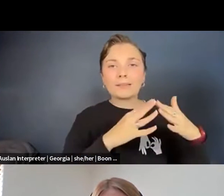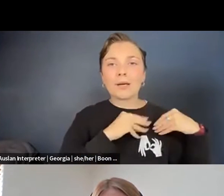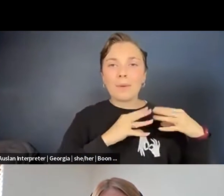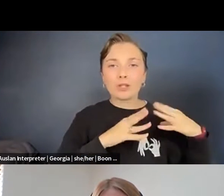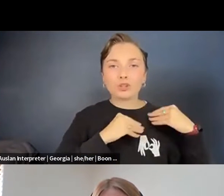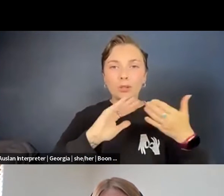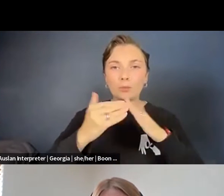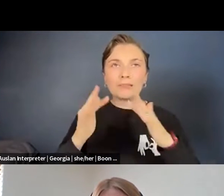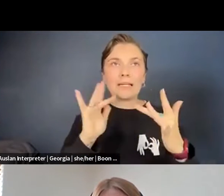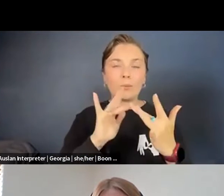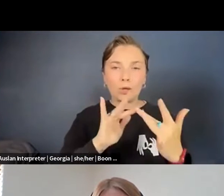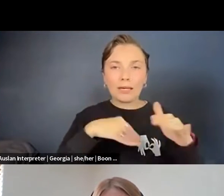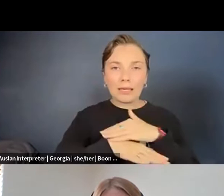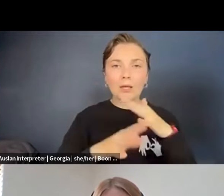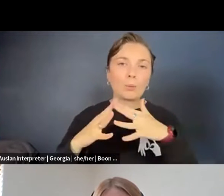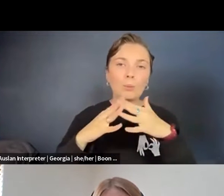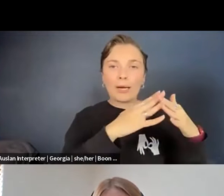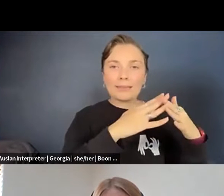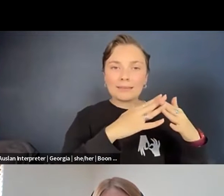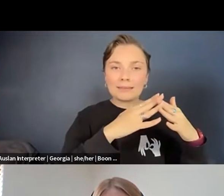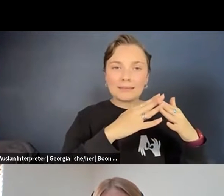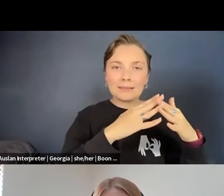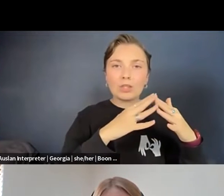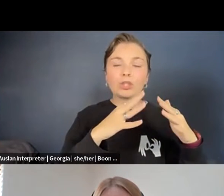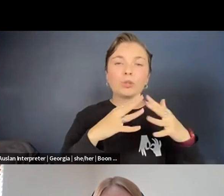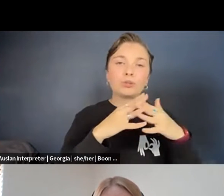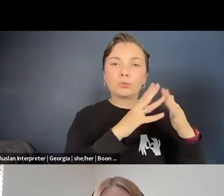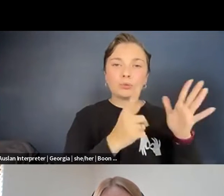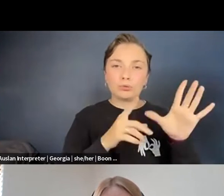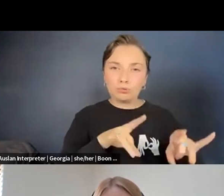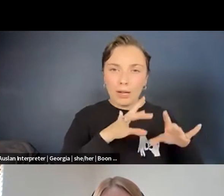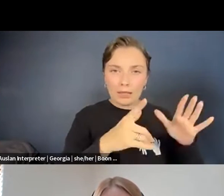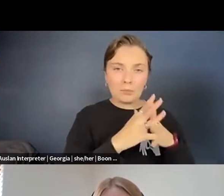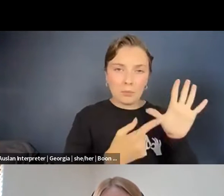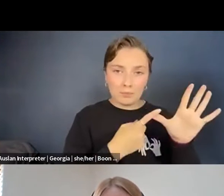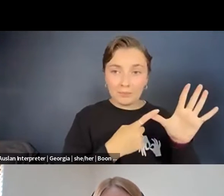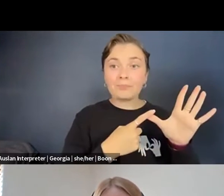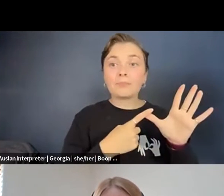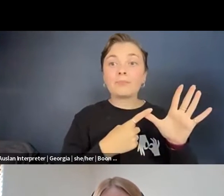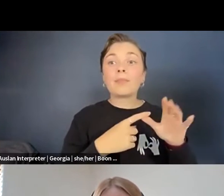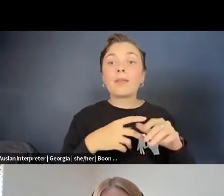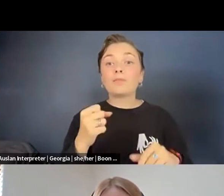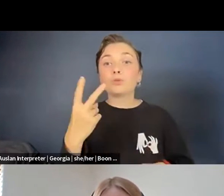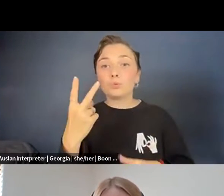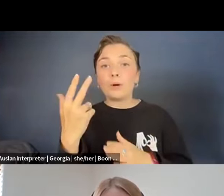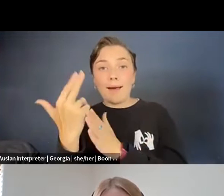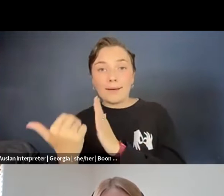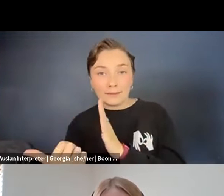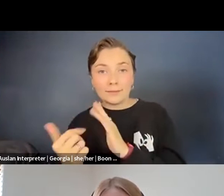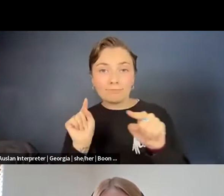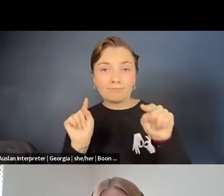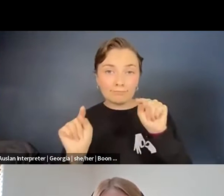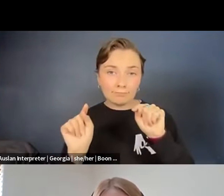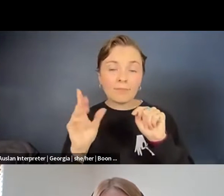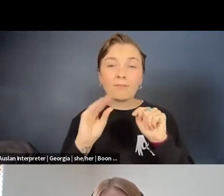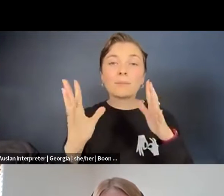Communities Network in Western Australia. And that brings us to our two artist participants who are also